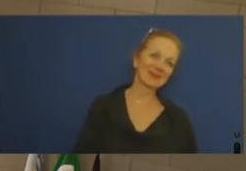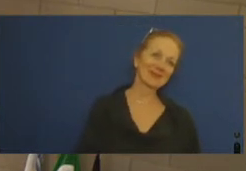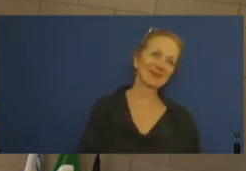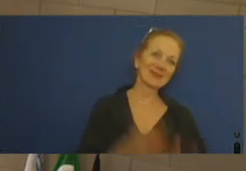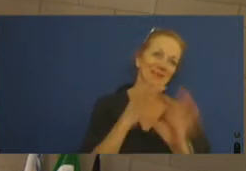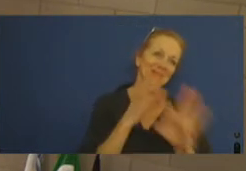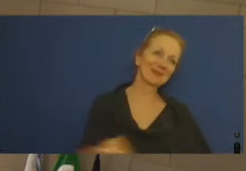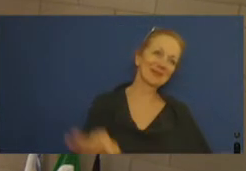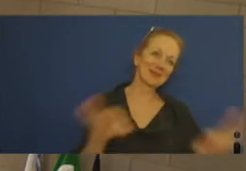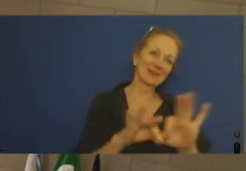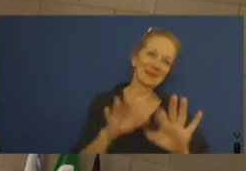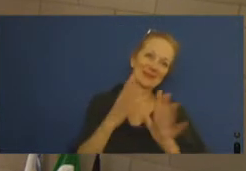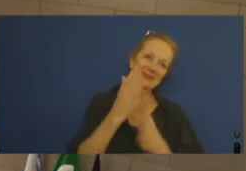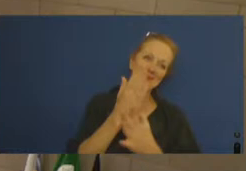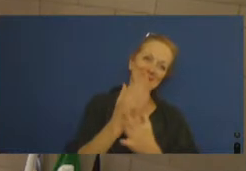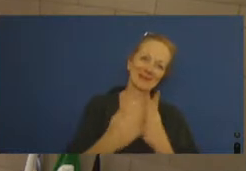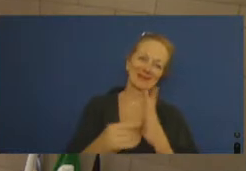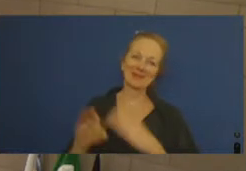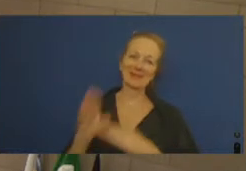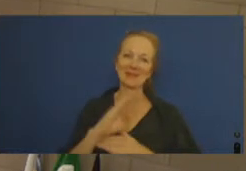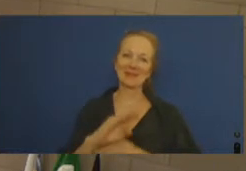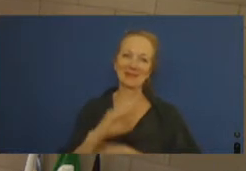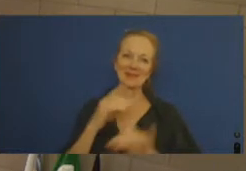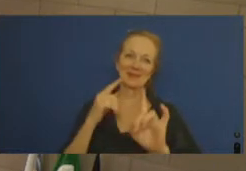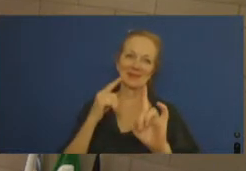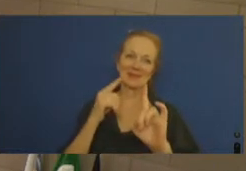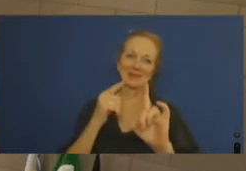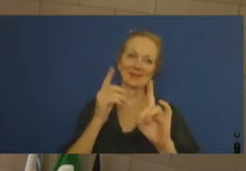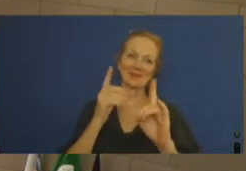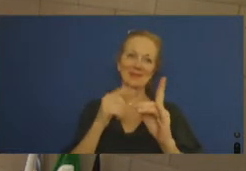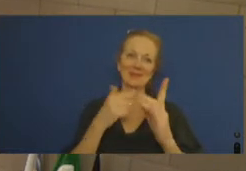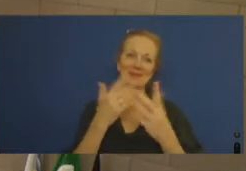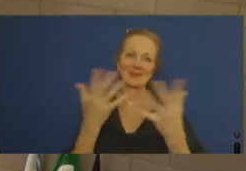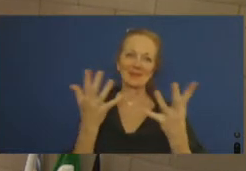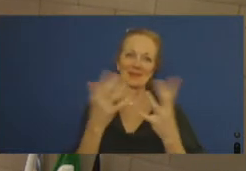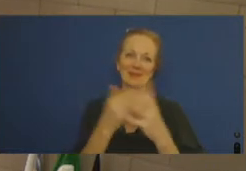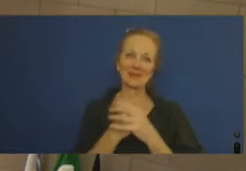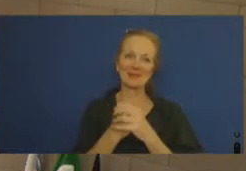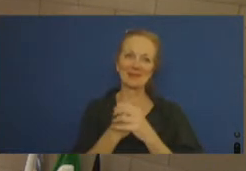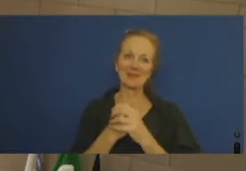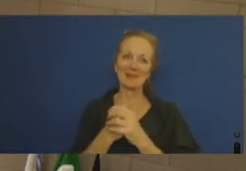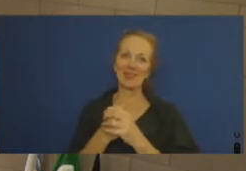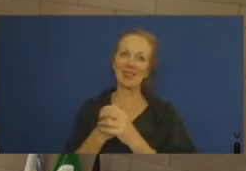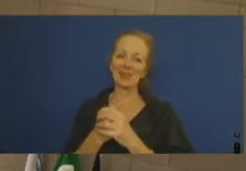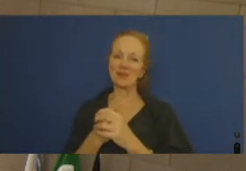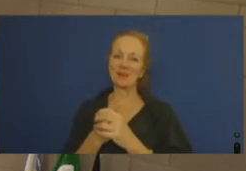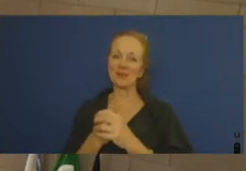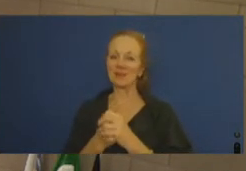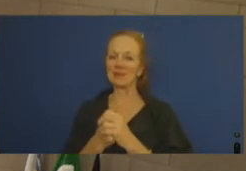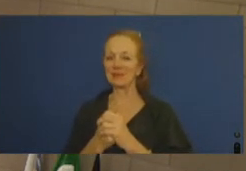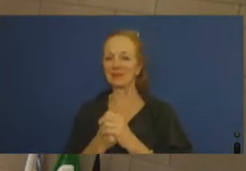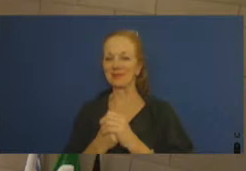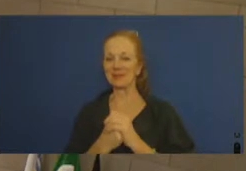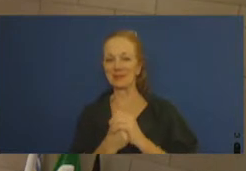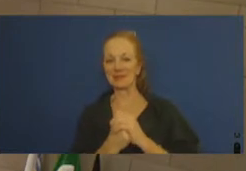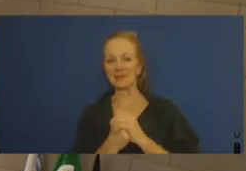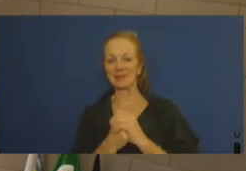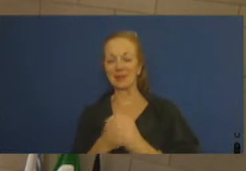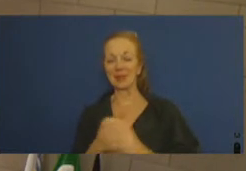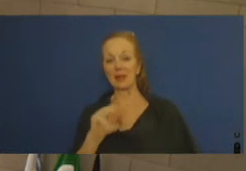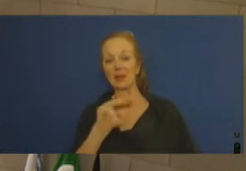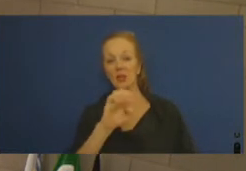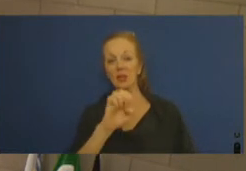part of our mission to do this well and to get it right. Thank you. All right, Ms.